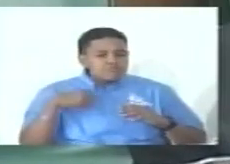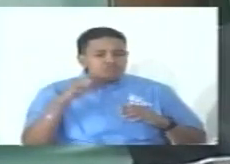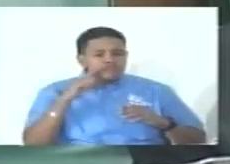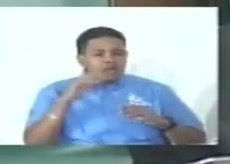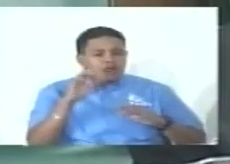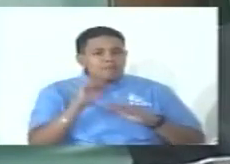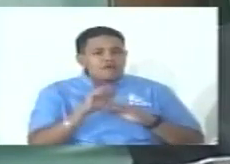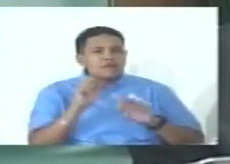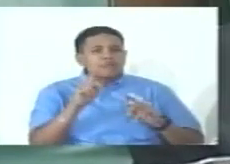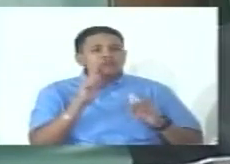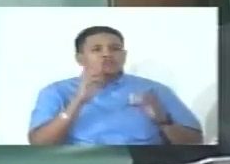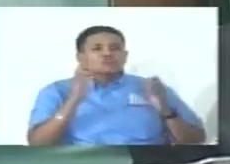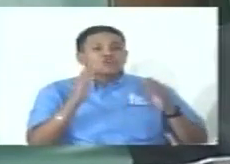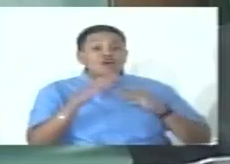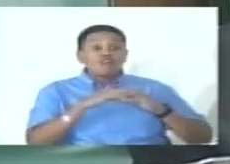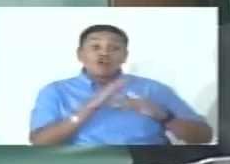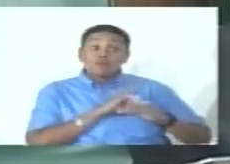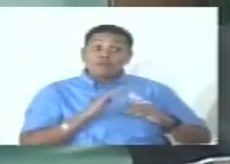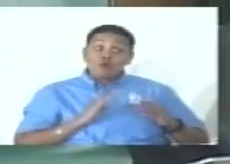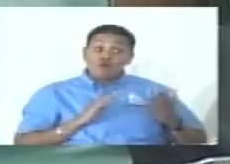reappointed to serve on the board.